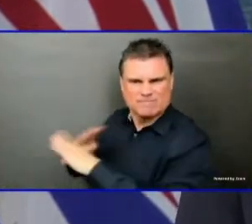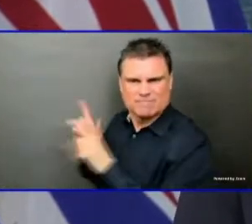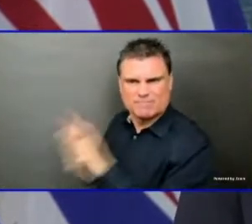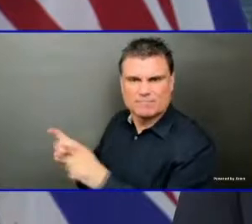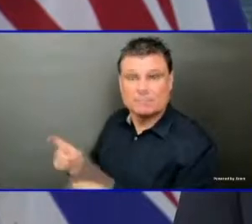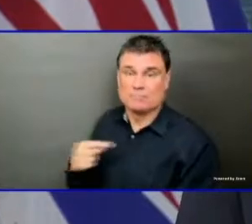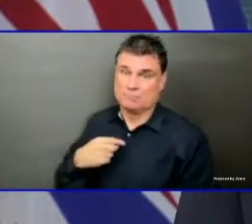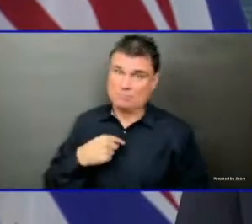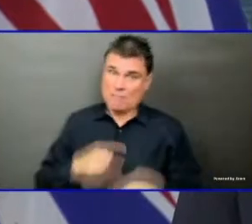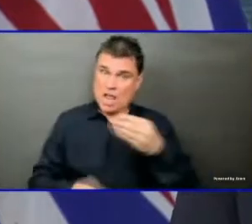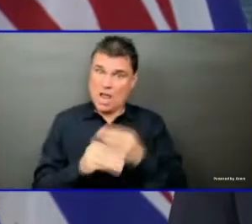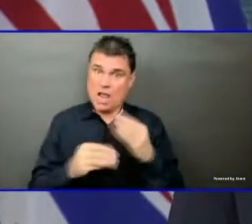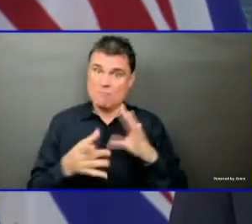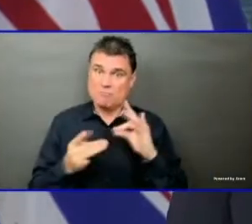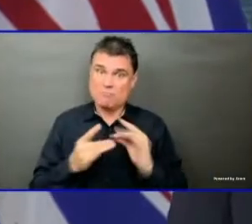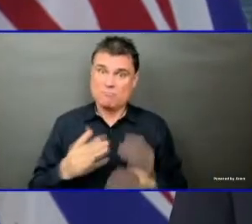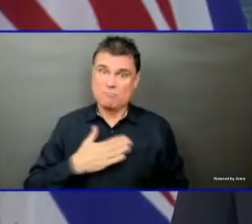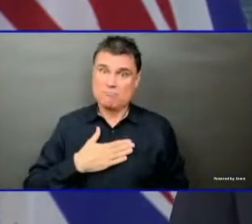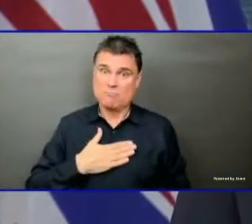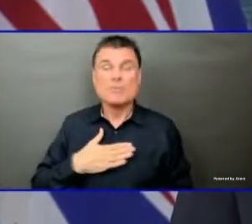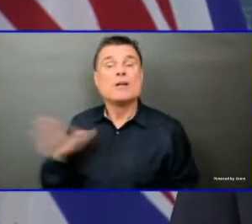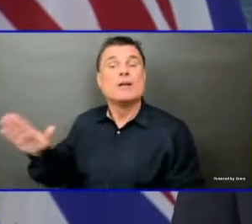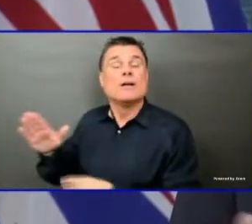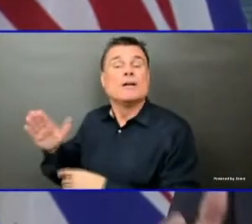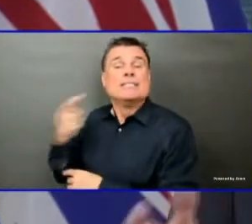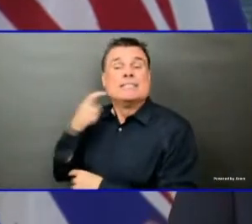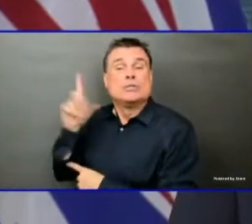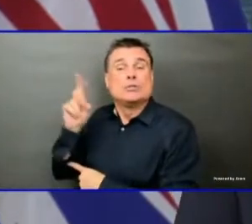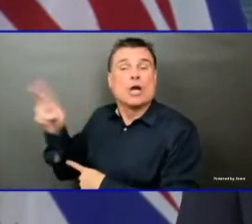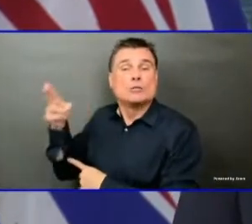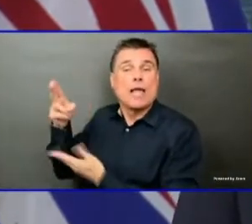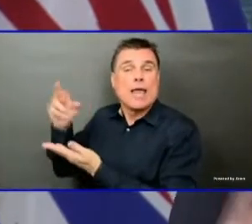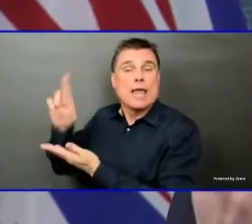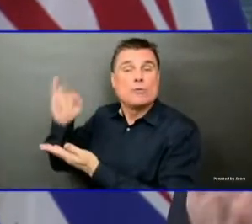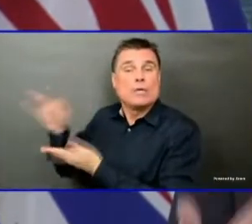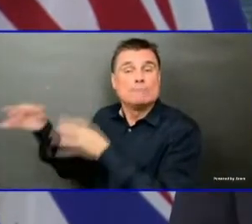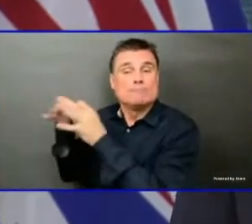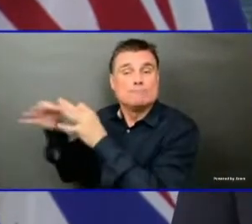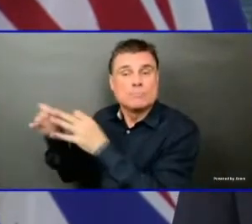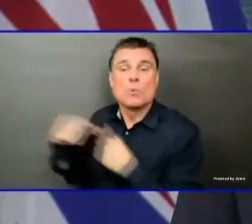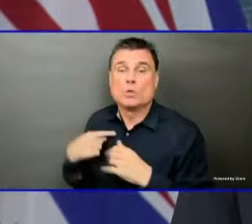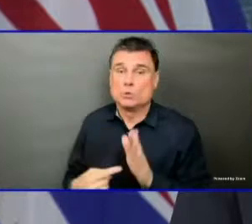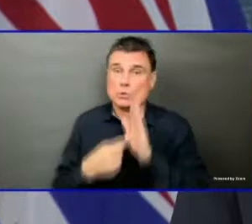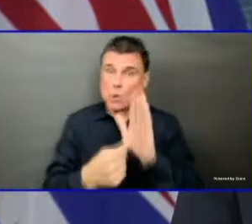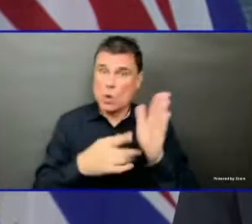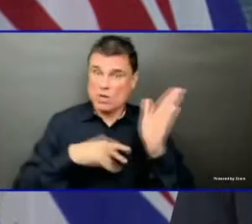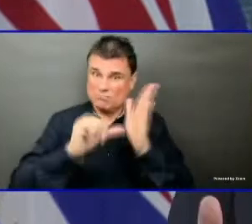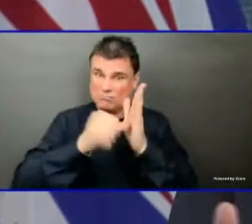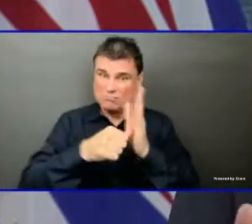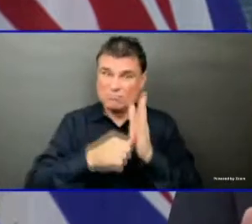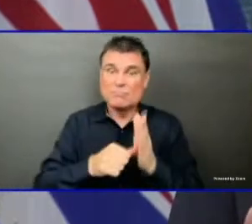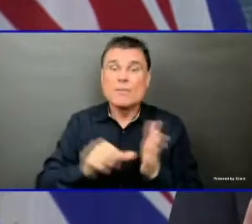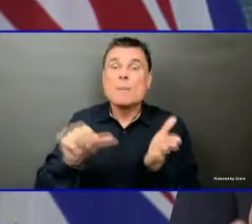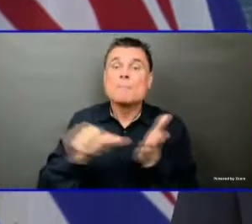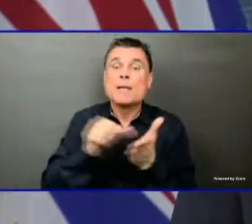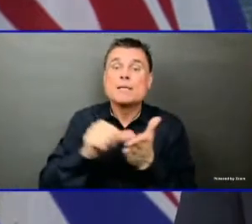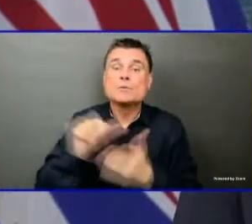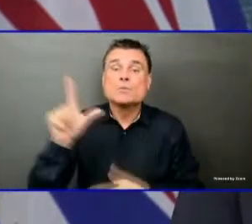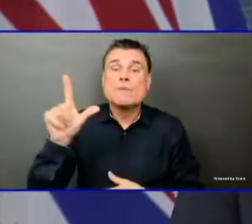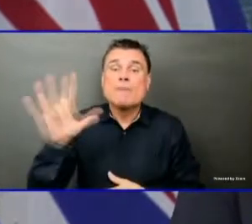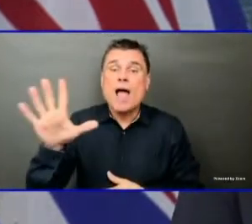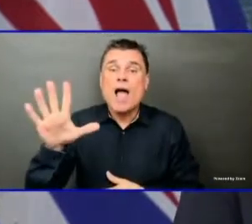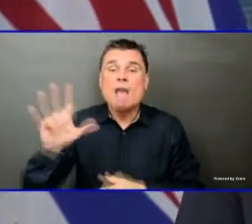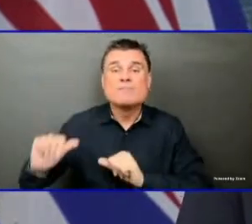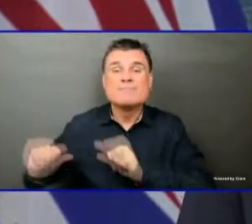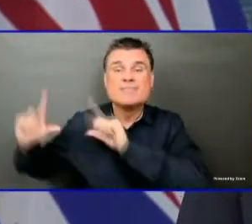page 25, which shows, if people have the modeling in front of them, or we'll see it later, which shows different